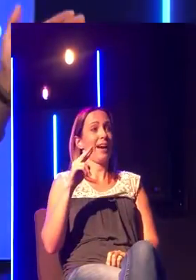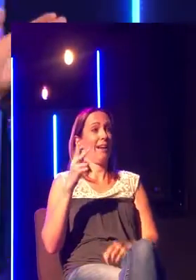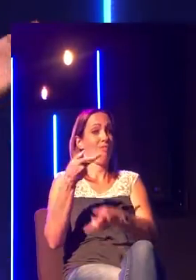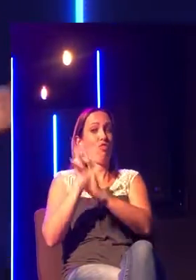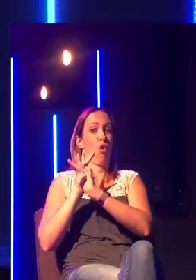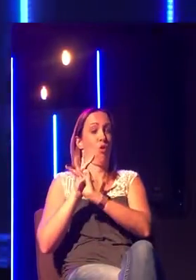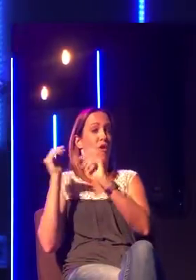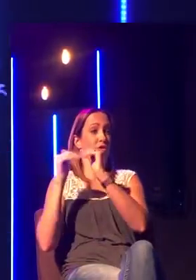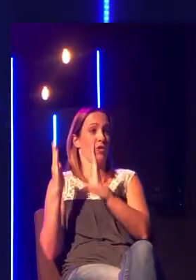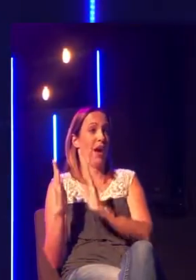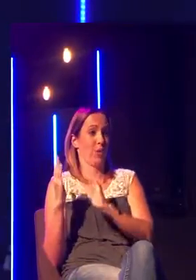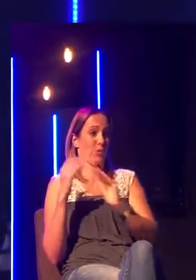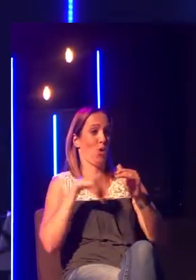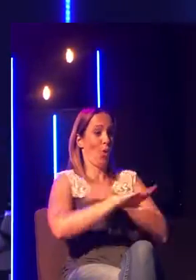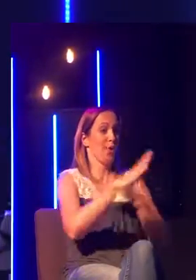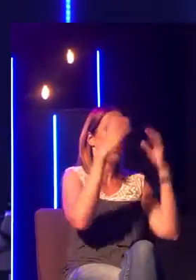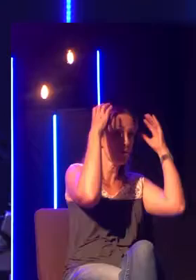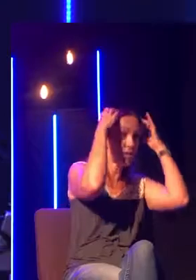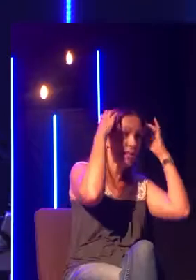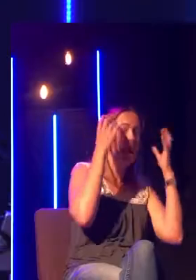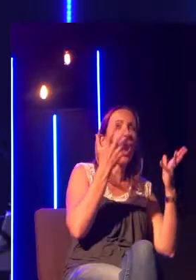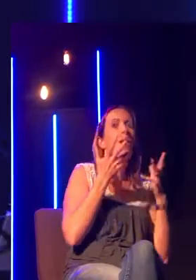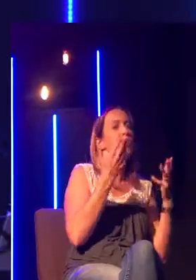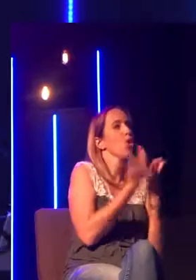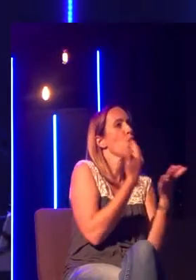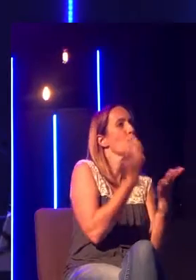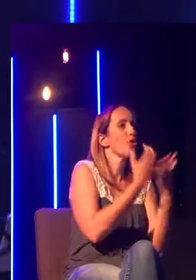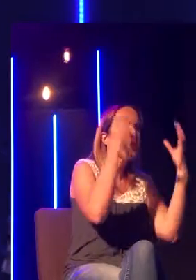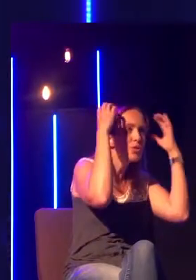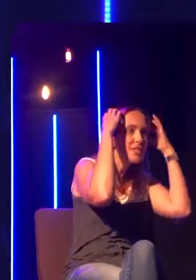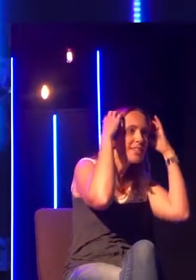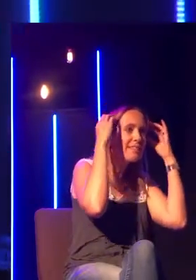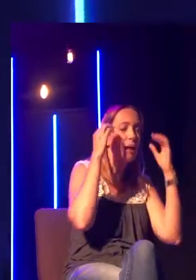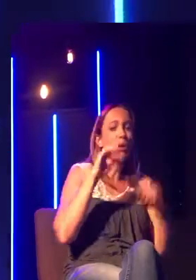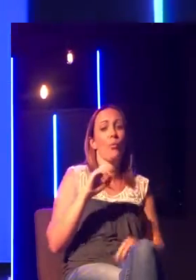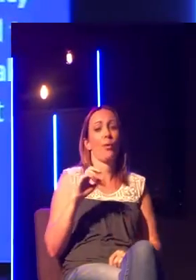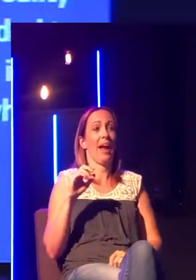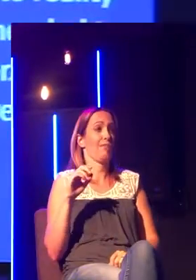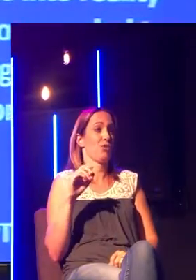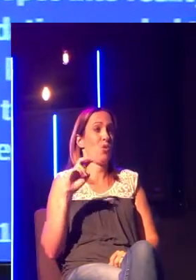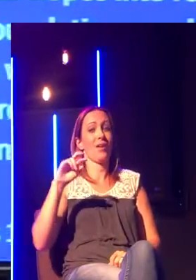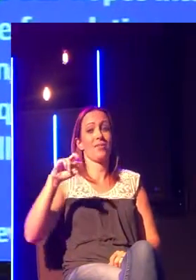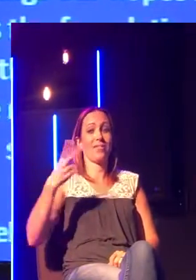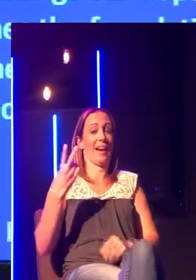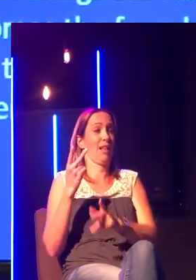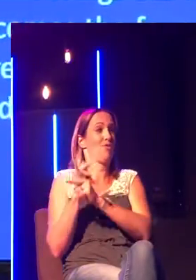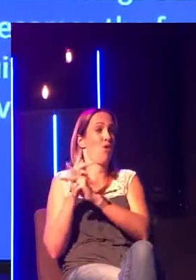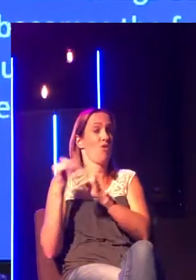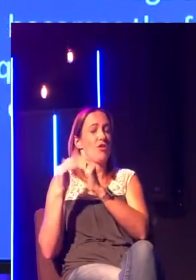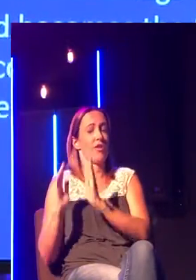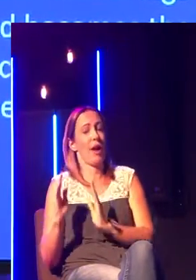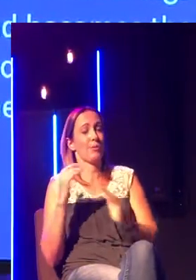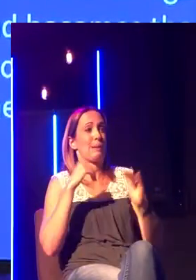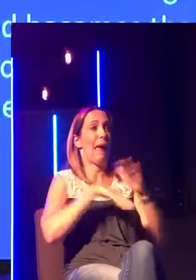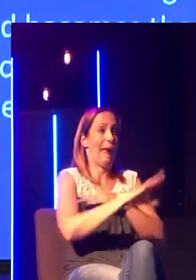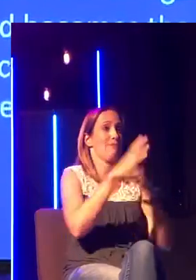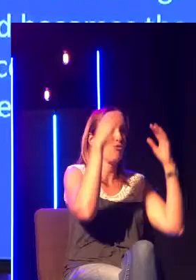in the door. And I want to go to the new Disneyland park so bad, we're going to have to refinance our house a second time to be able to get into that place. My goodness.